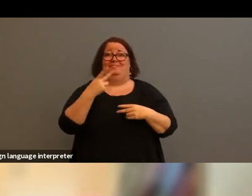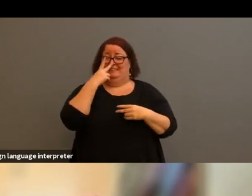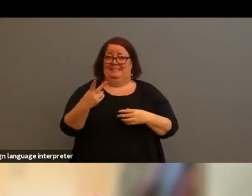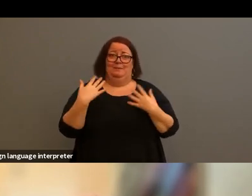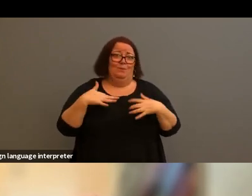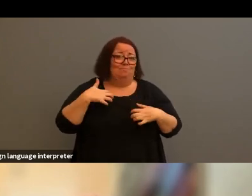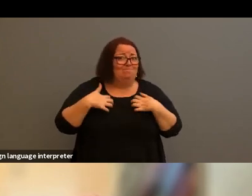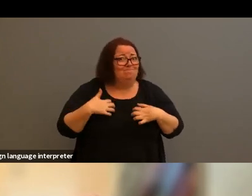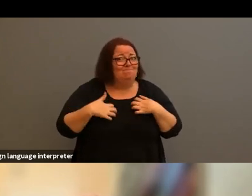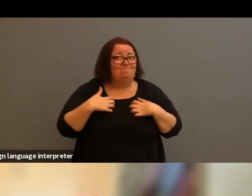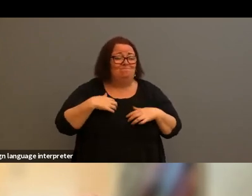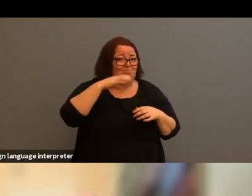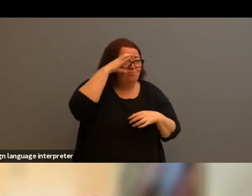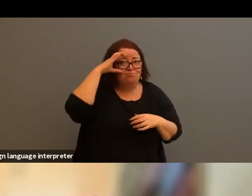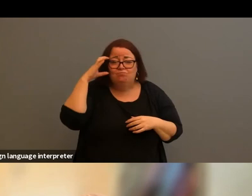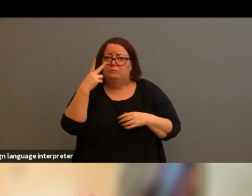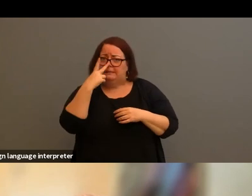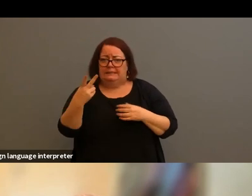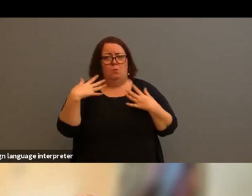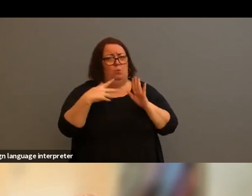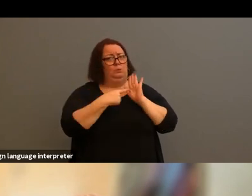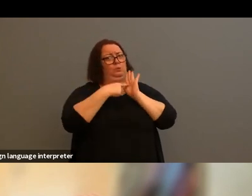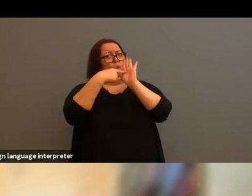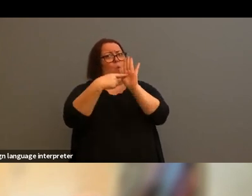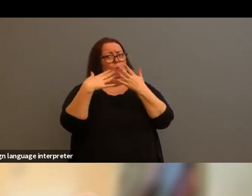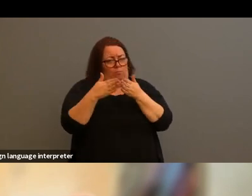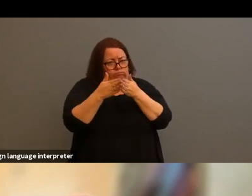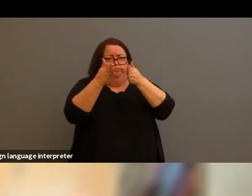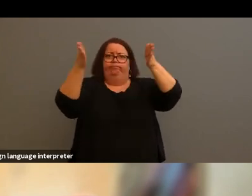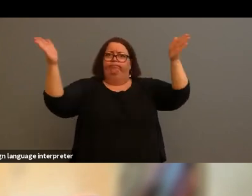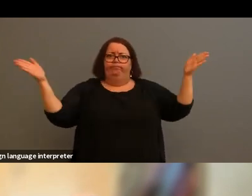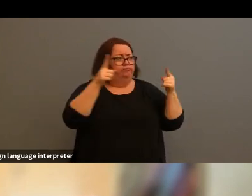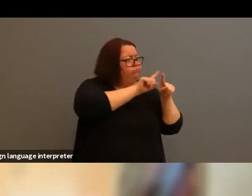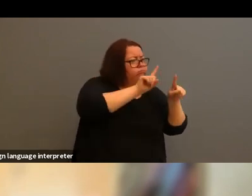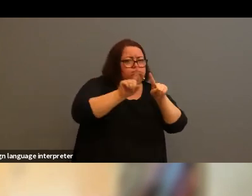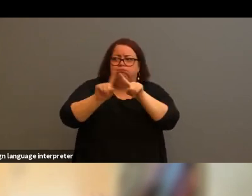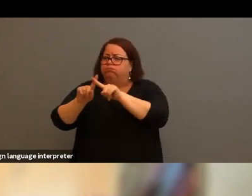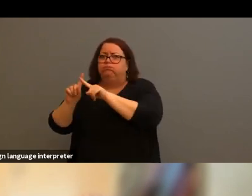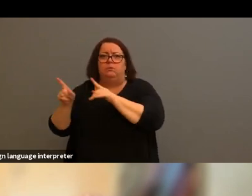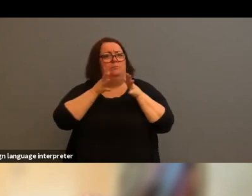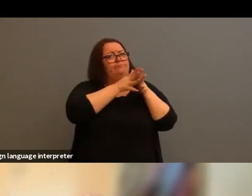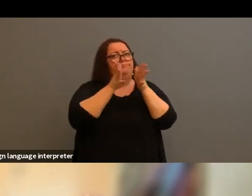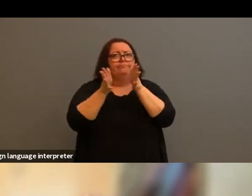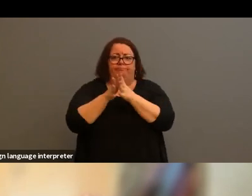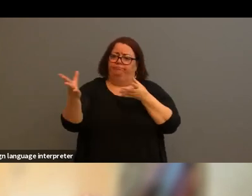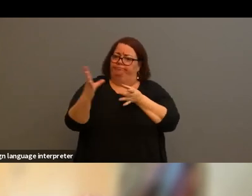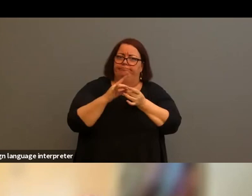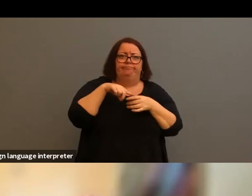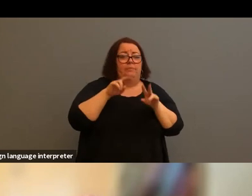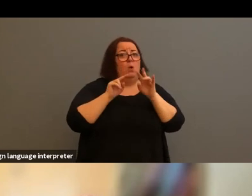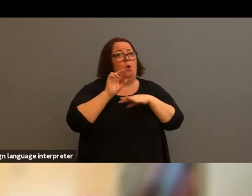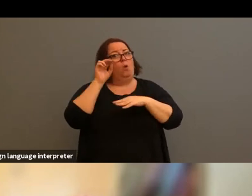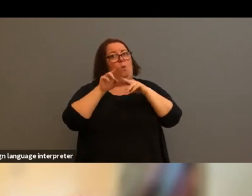the broad concept that the sustainable development agenda is delivering when you also include